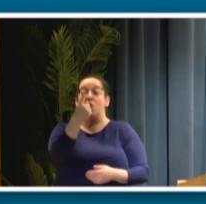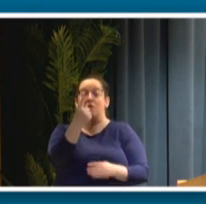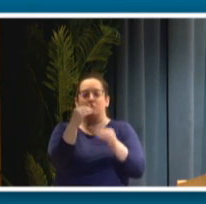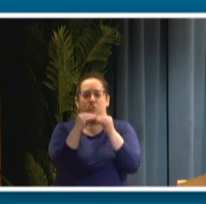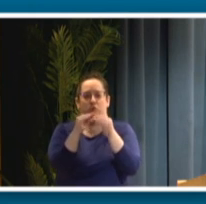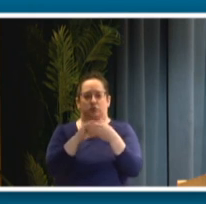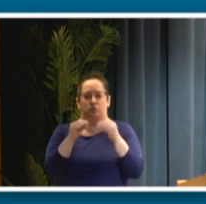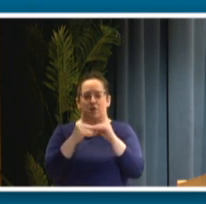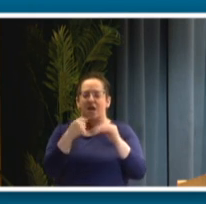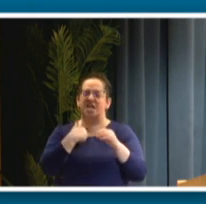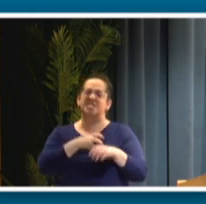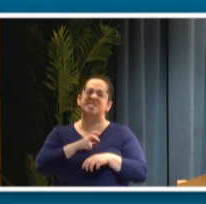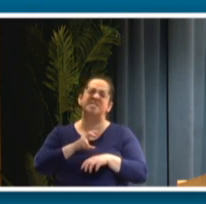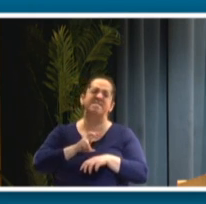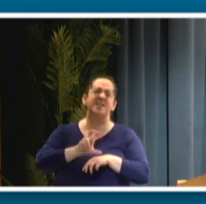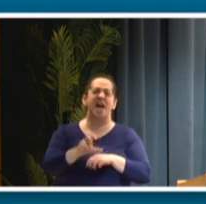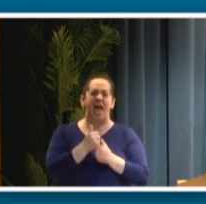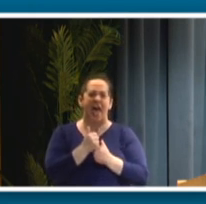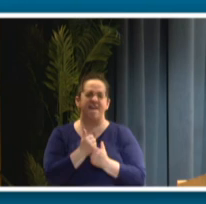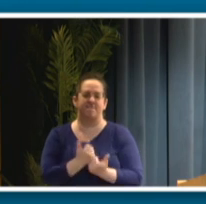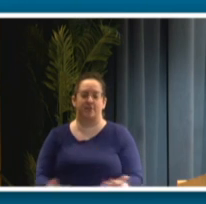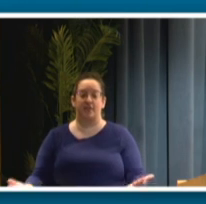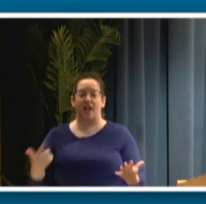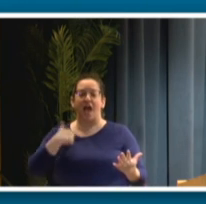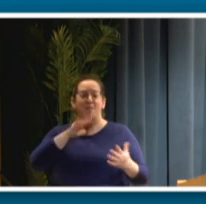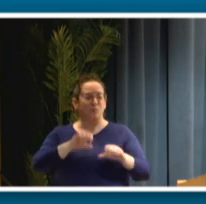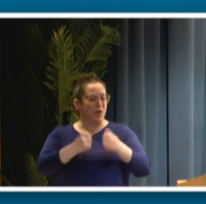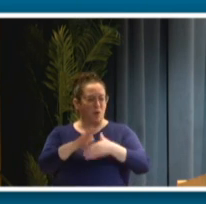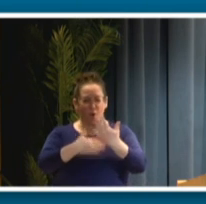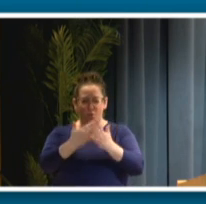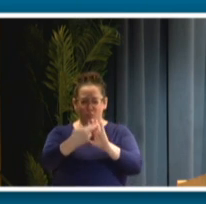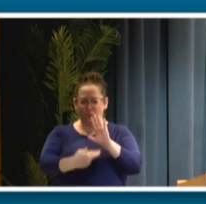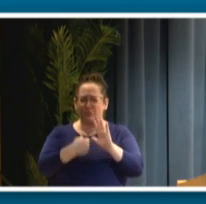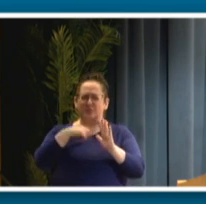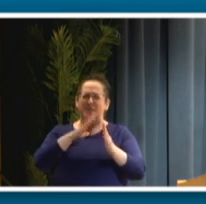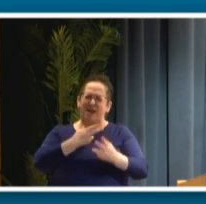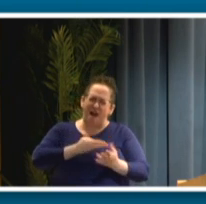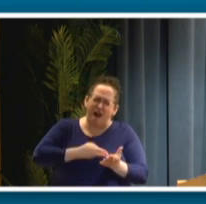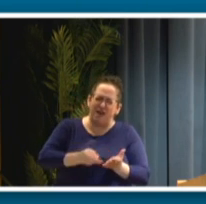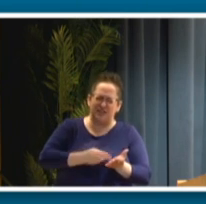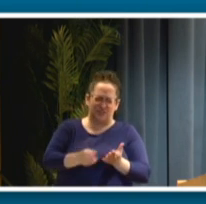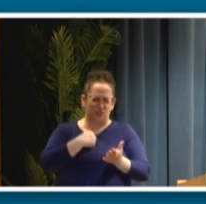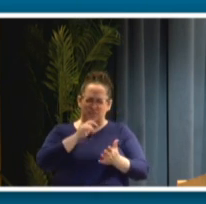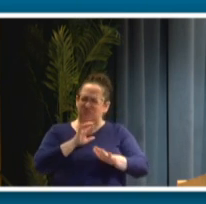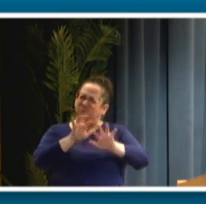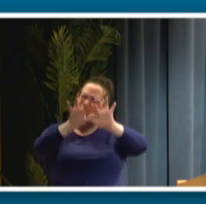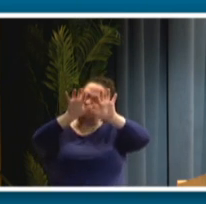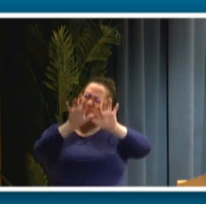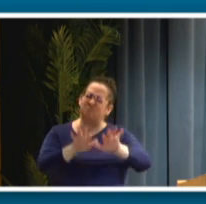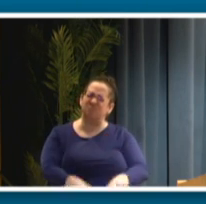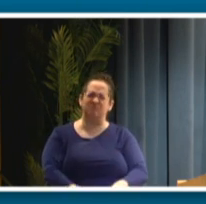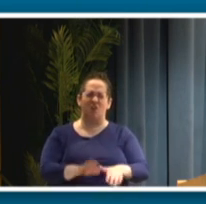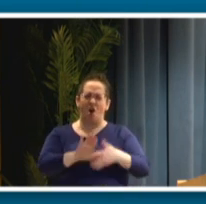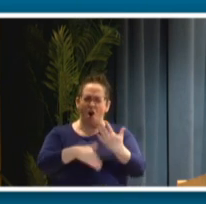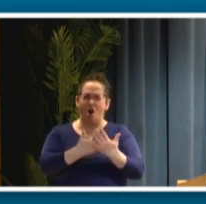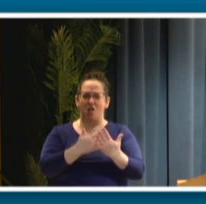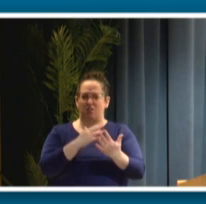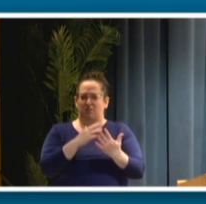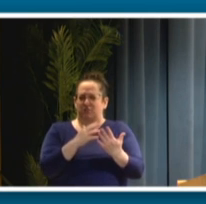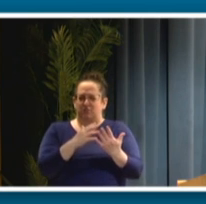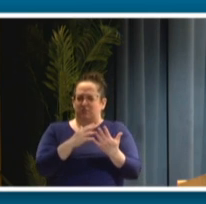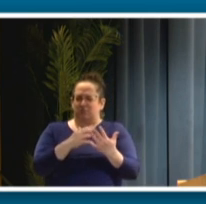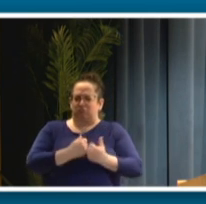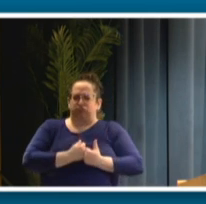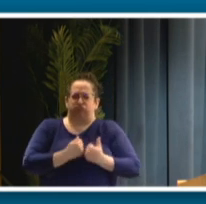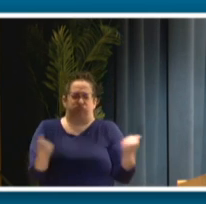you should give it everything you got, and you should break all the rules and just do it. Be honest with the page, right? Do your thing. And because I respected him, because